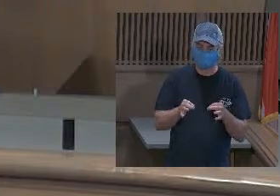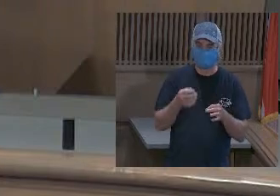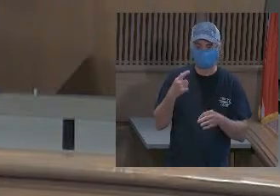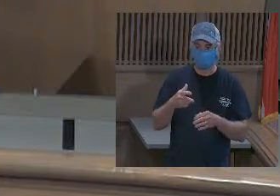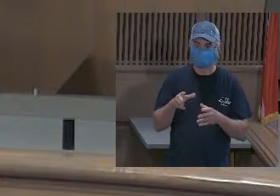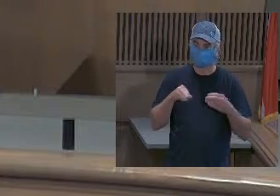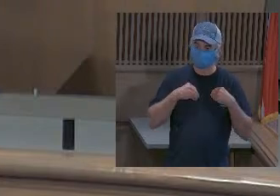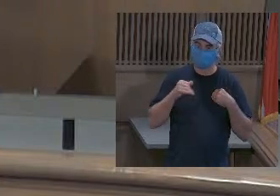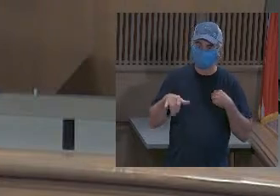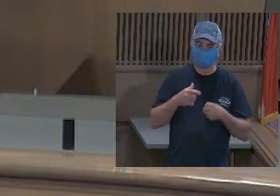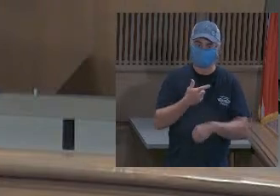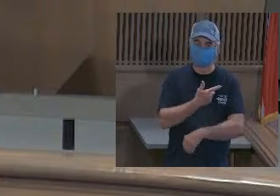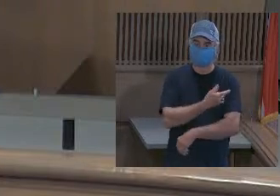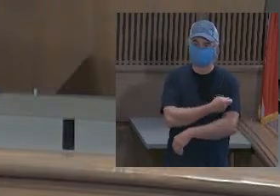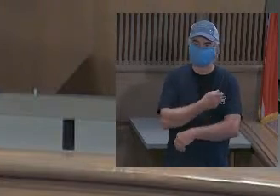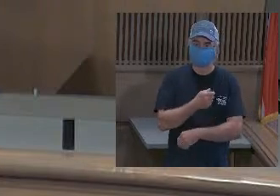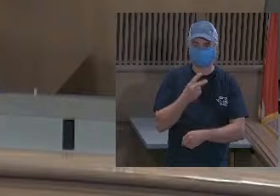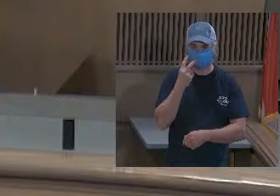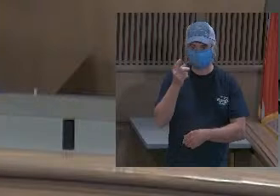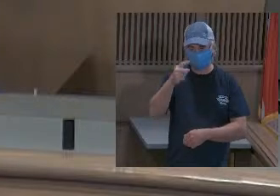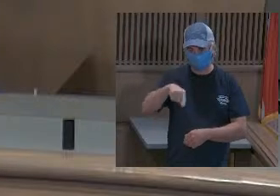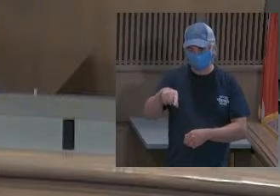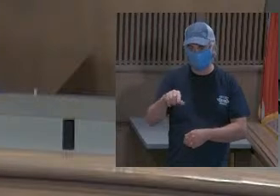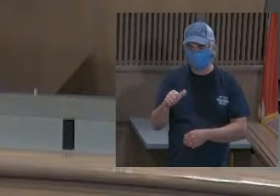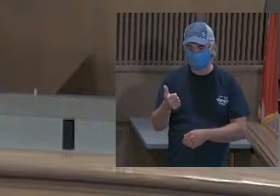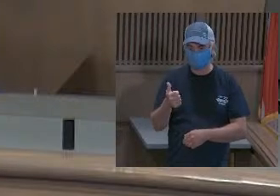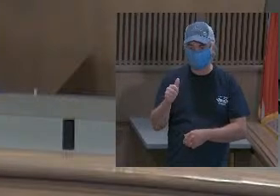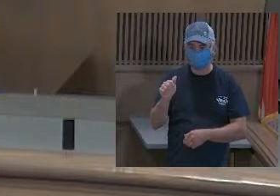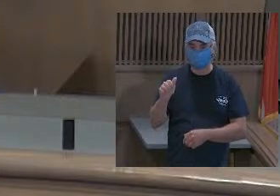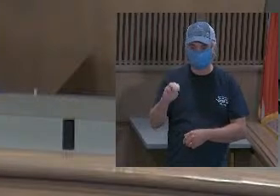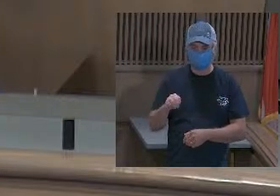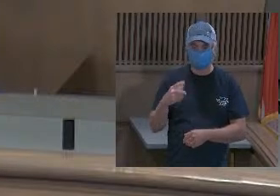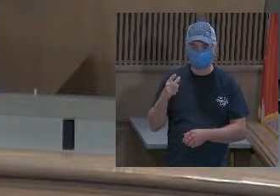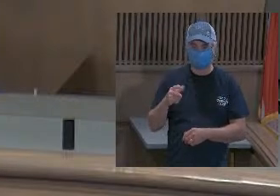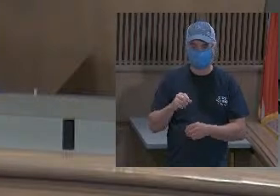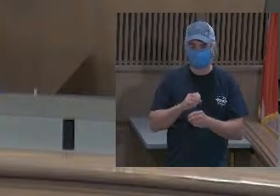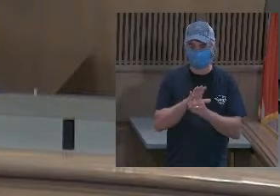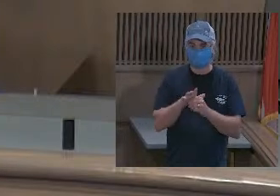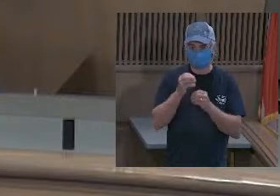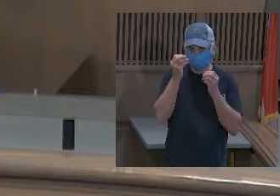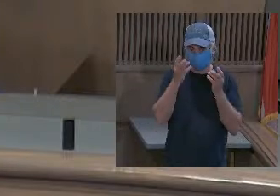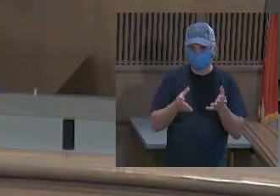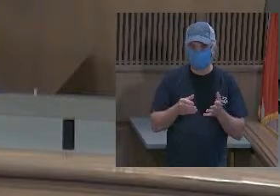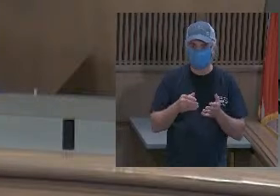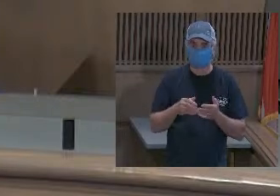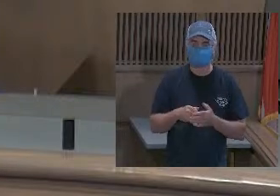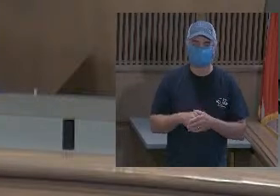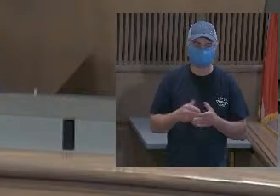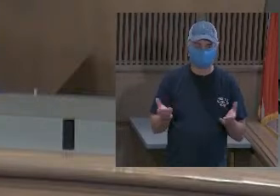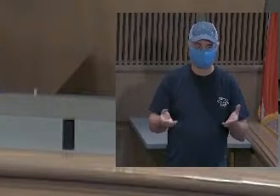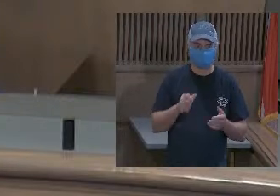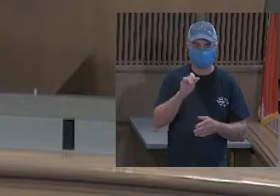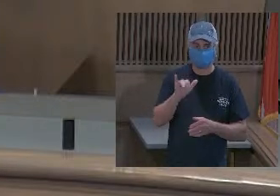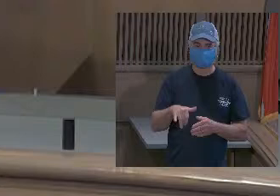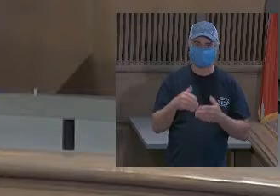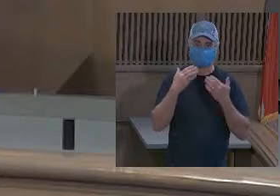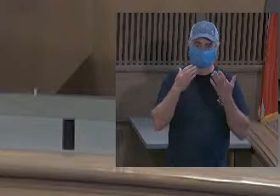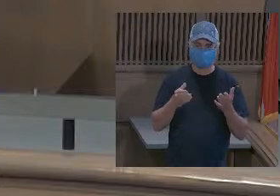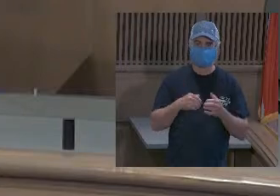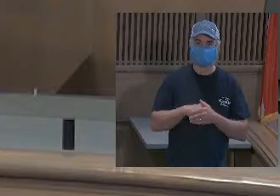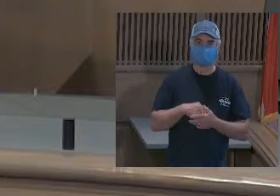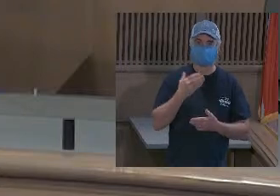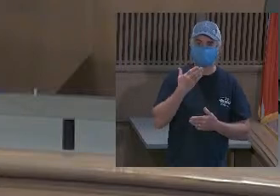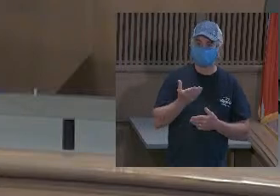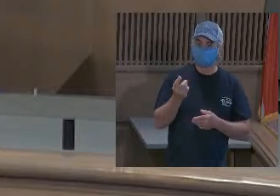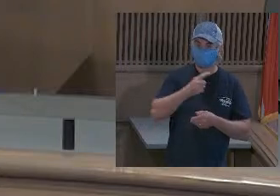Friday at 10 a.m. for updates on COVID-19 in Dougherty County and in our community. I bid you a